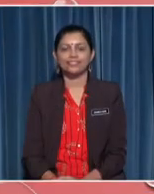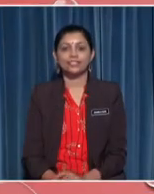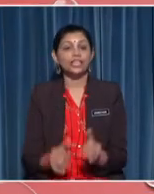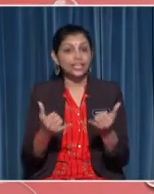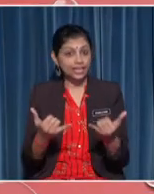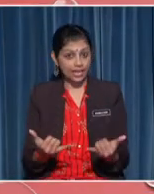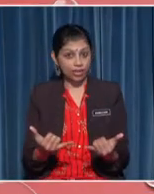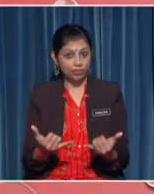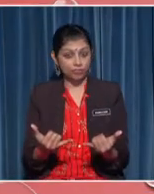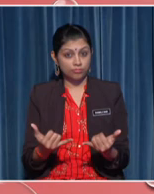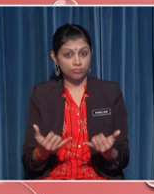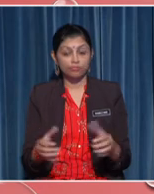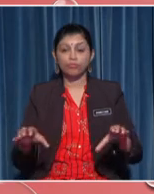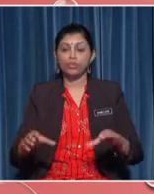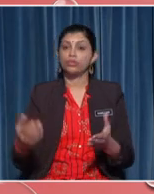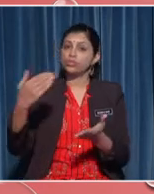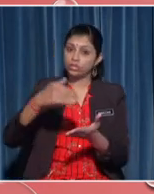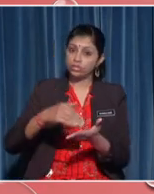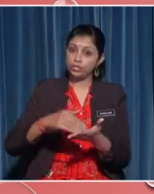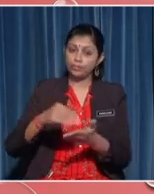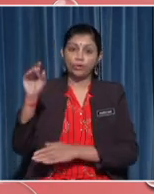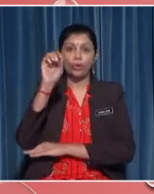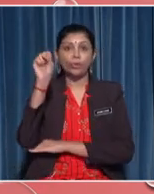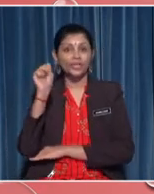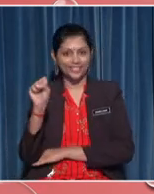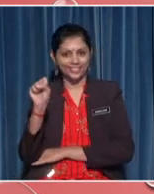Now, let's do some exercise.